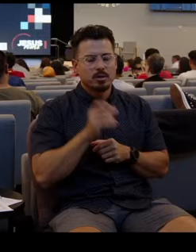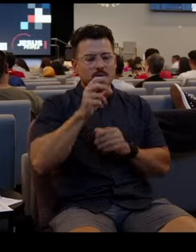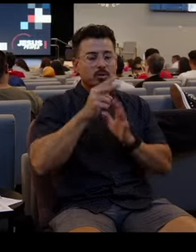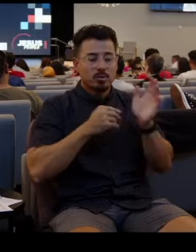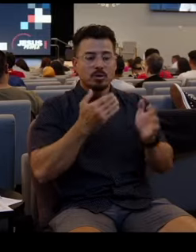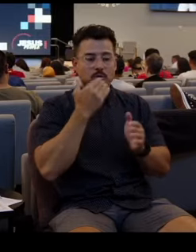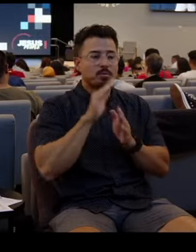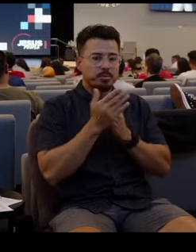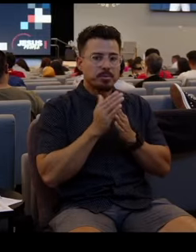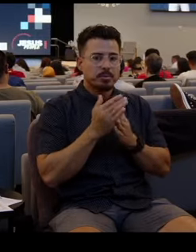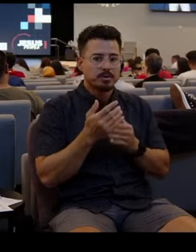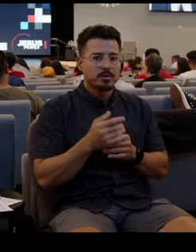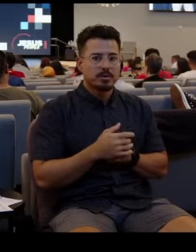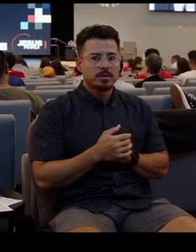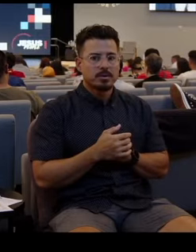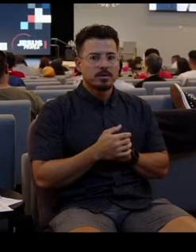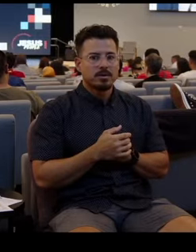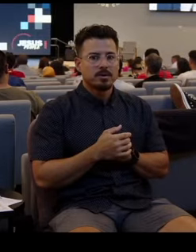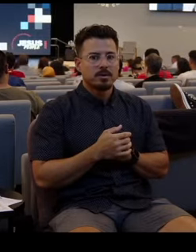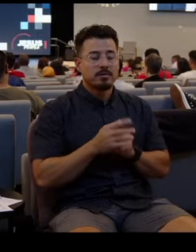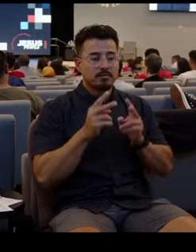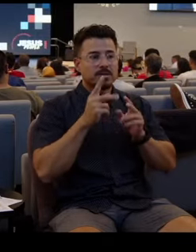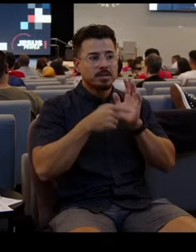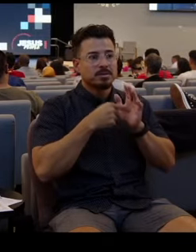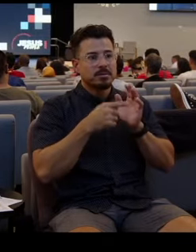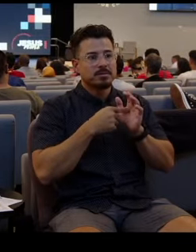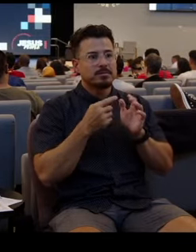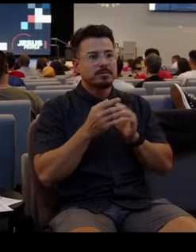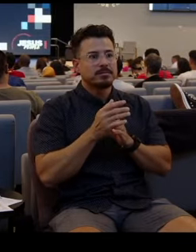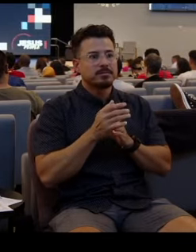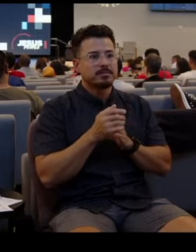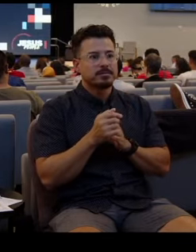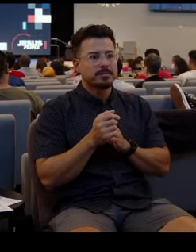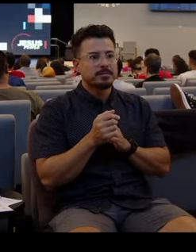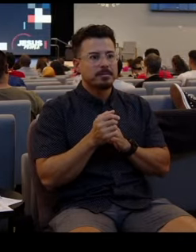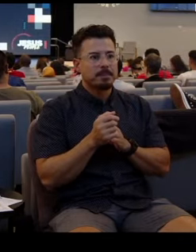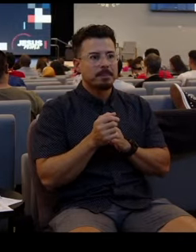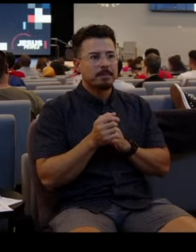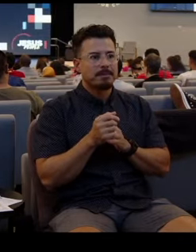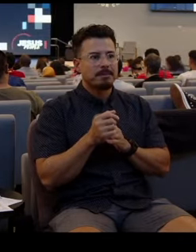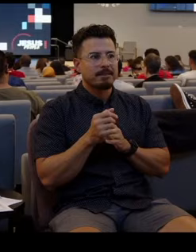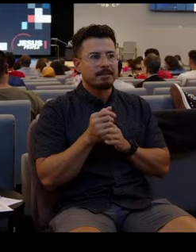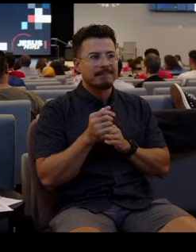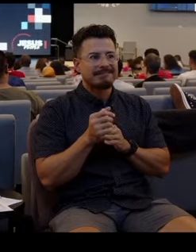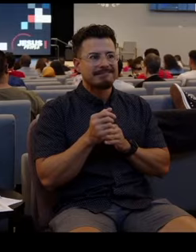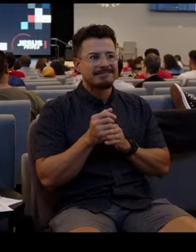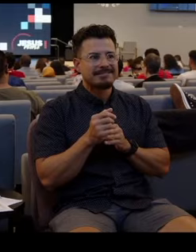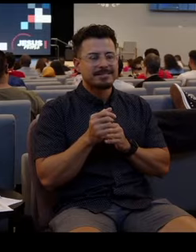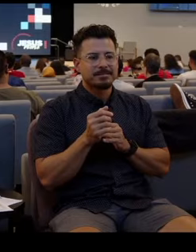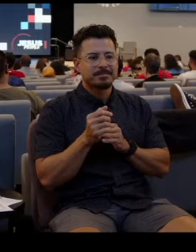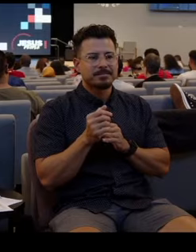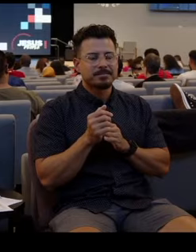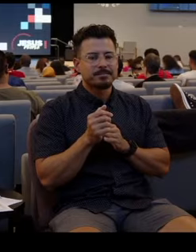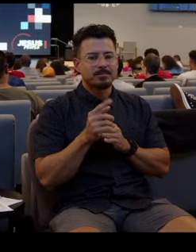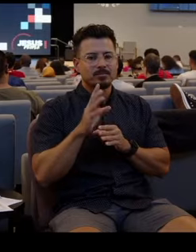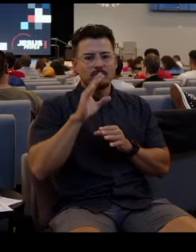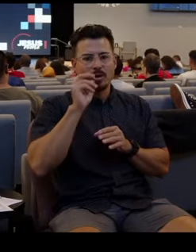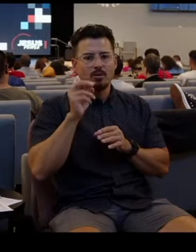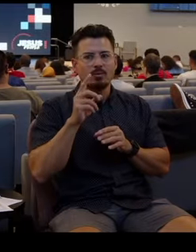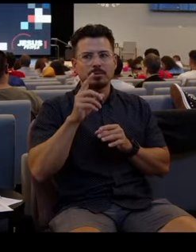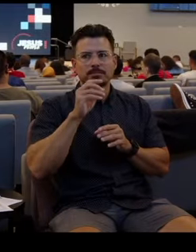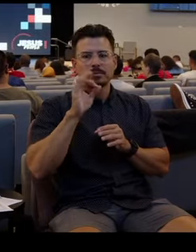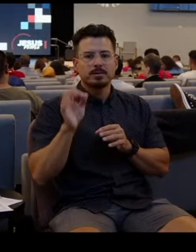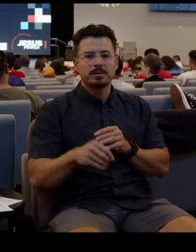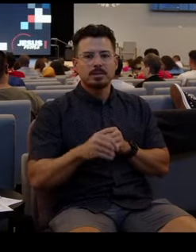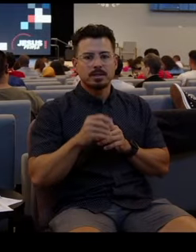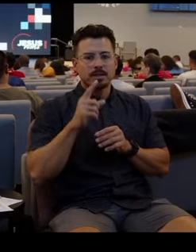because it's not all good. There's some very negative things in there. In fact, I will say, a noteworthy percentage of